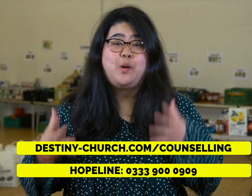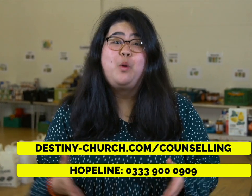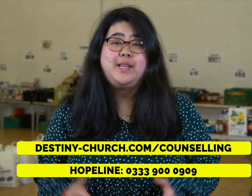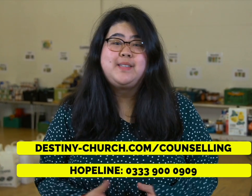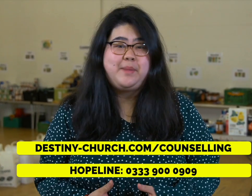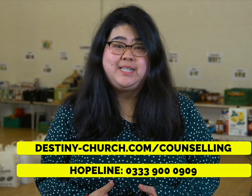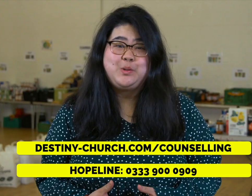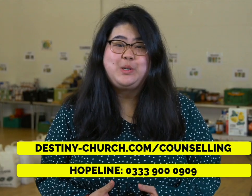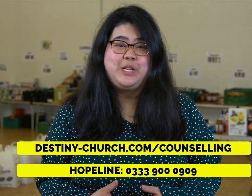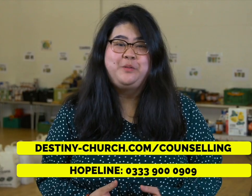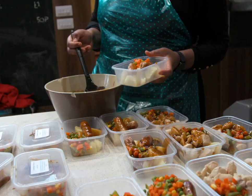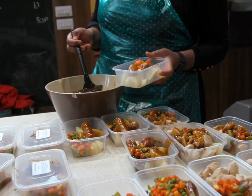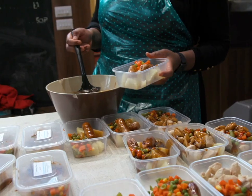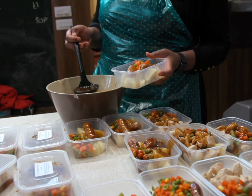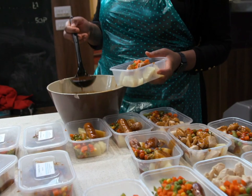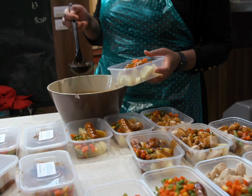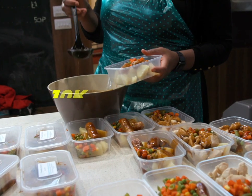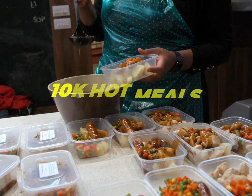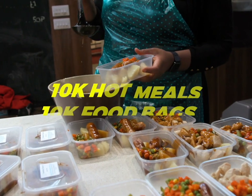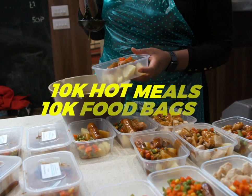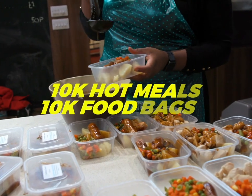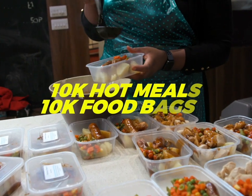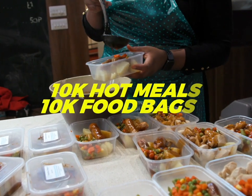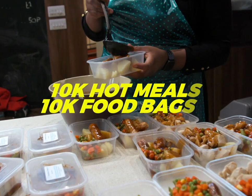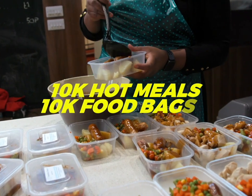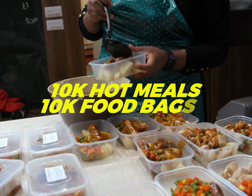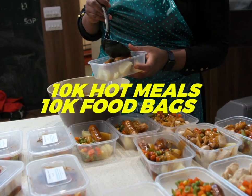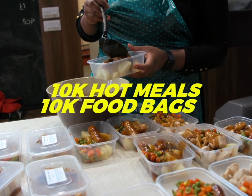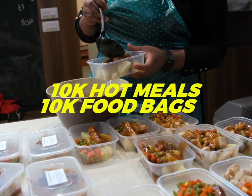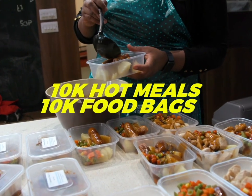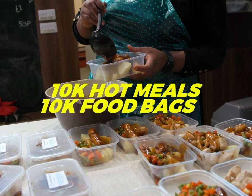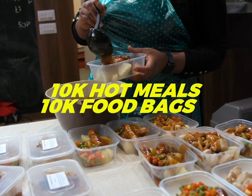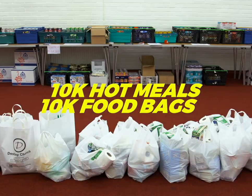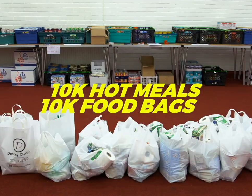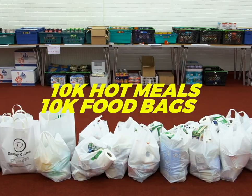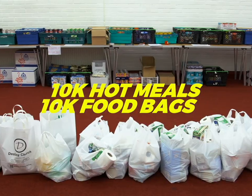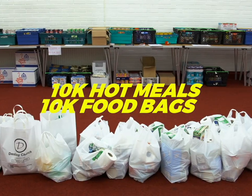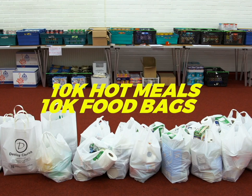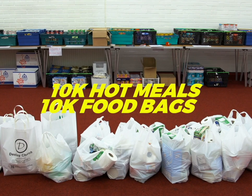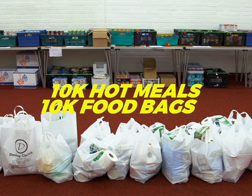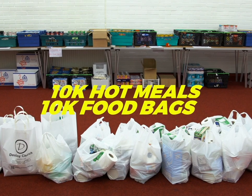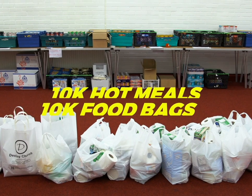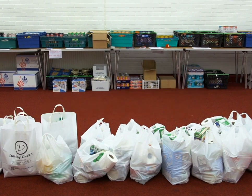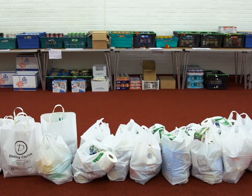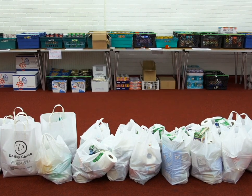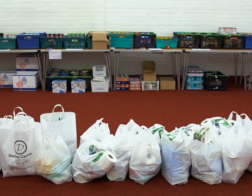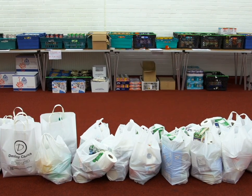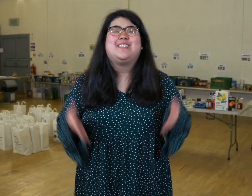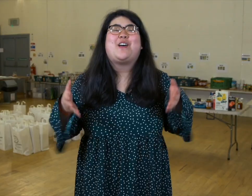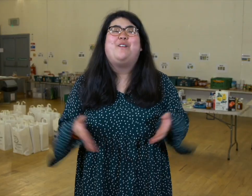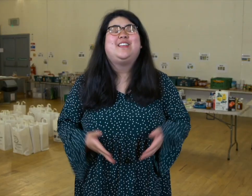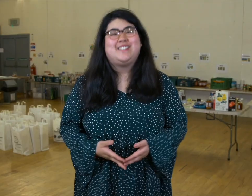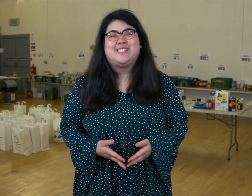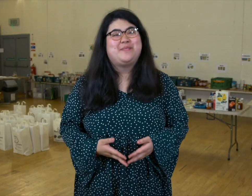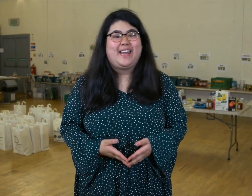so there's always somebody to talk to. Since the beginning of lockdown, we've given out over 10,000 hot meals and 10,000 food bags. And we thank God because